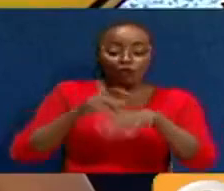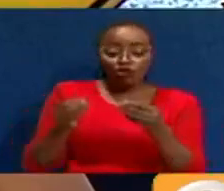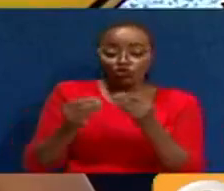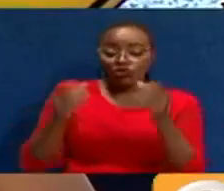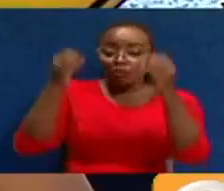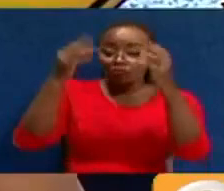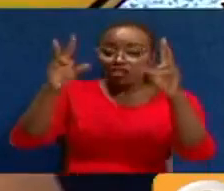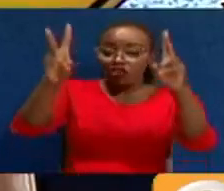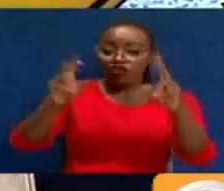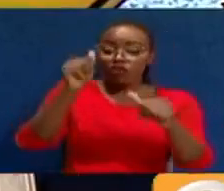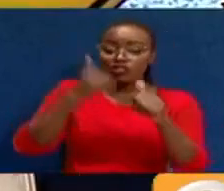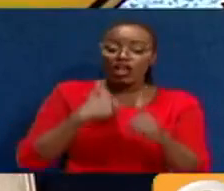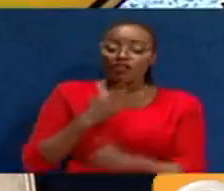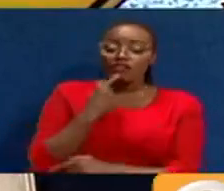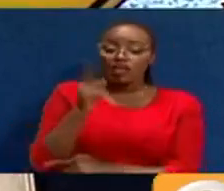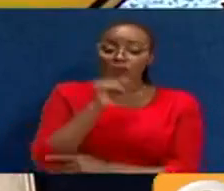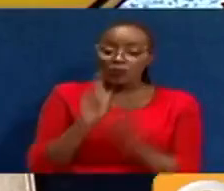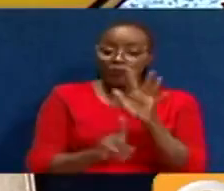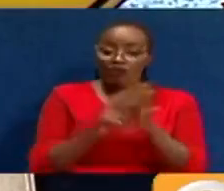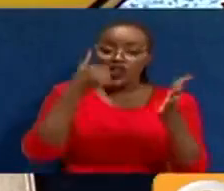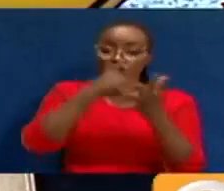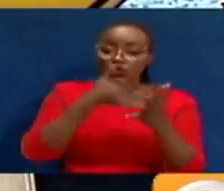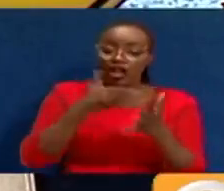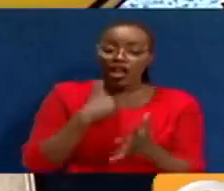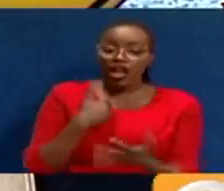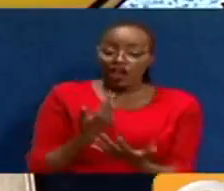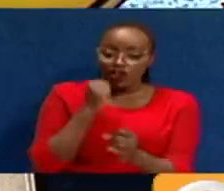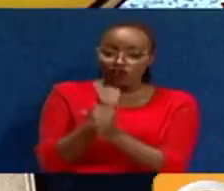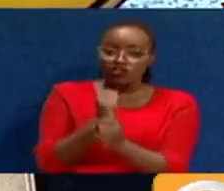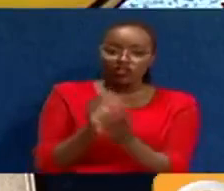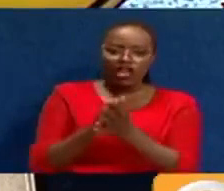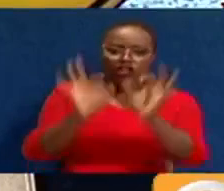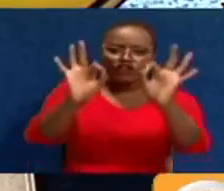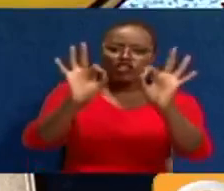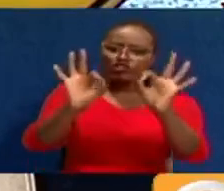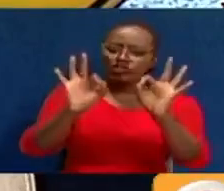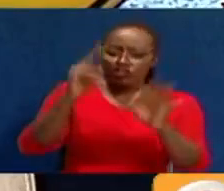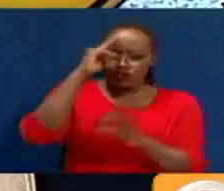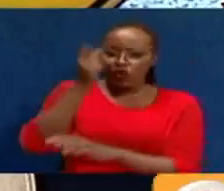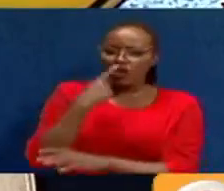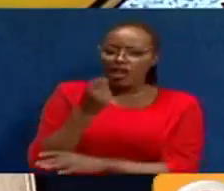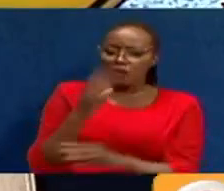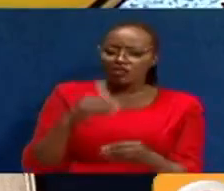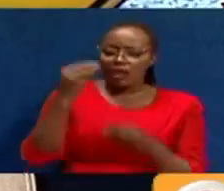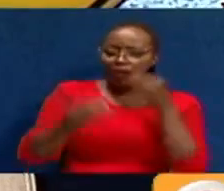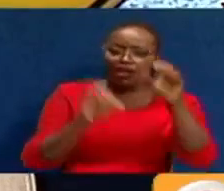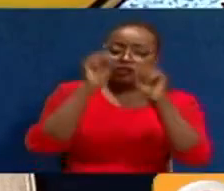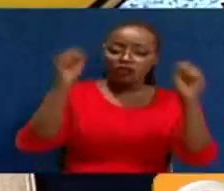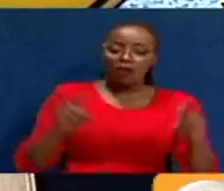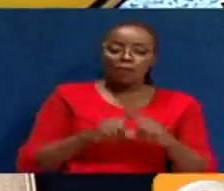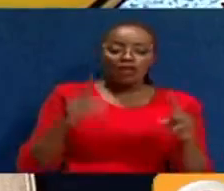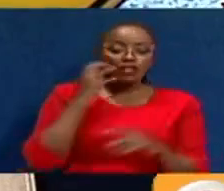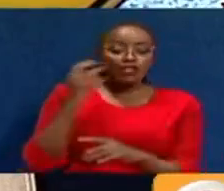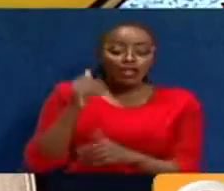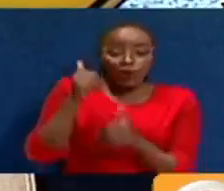out many of the issues I have already raised, including having a functioning and efficient drug supply system. And sadly,